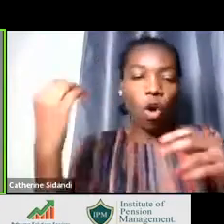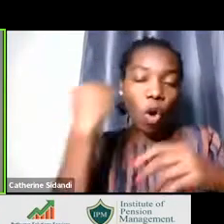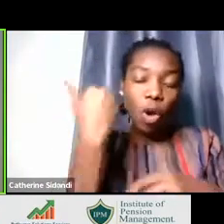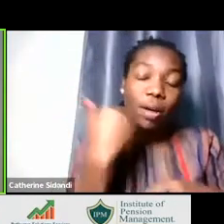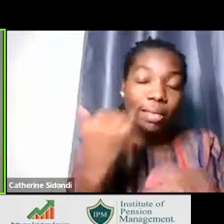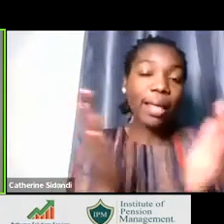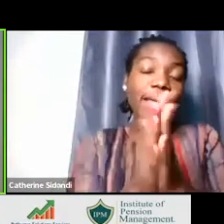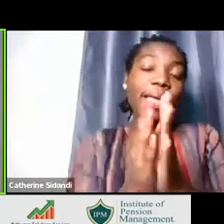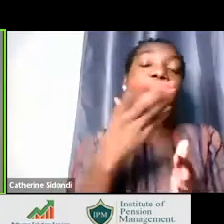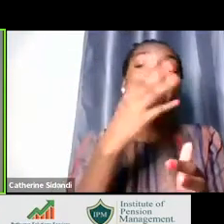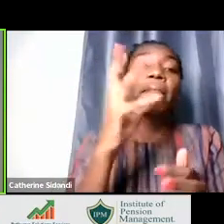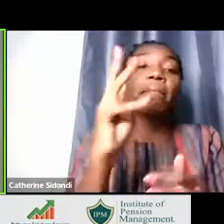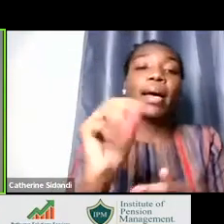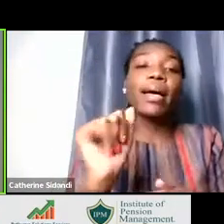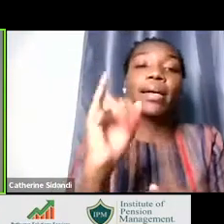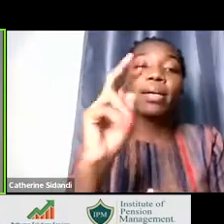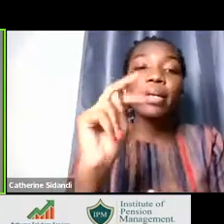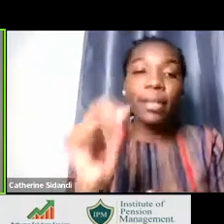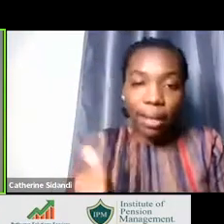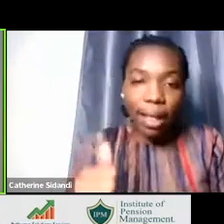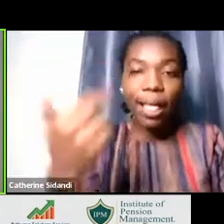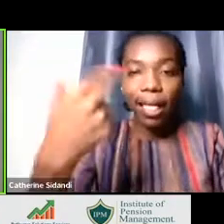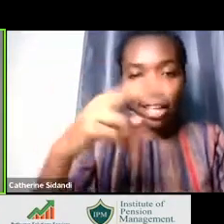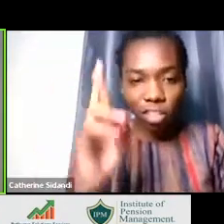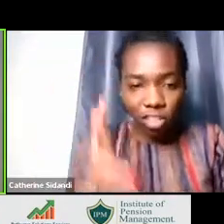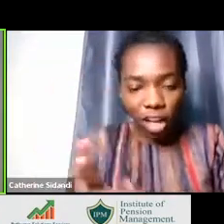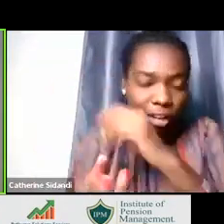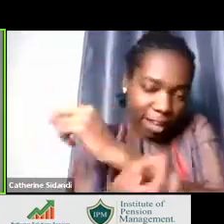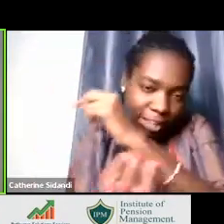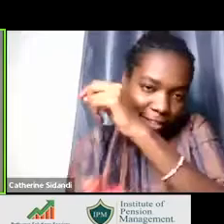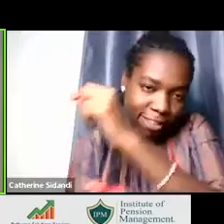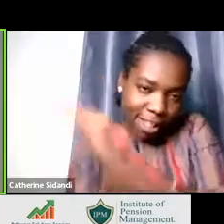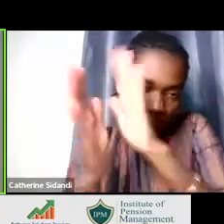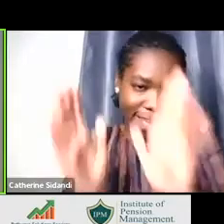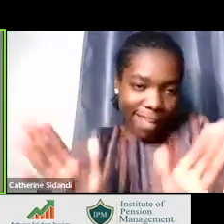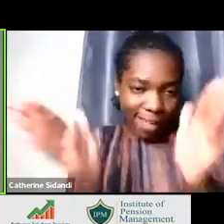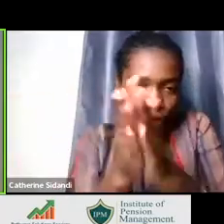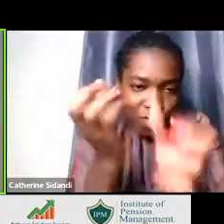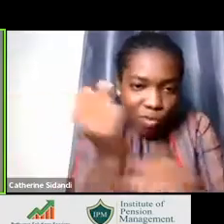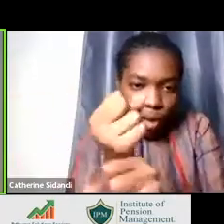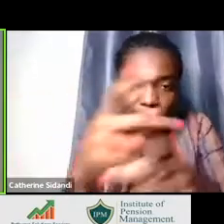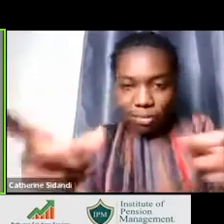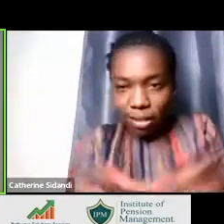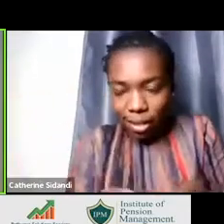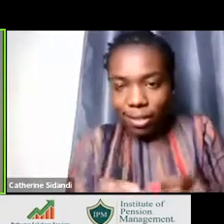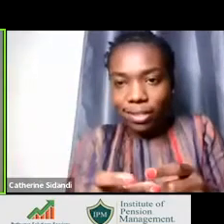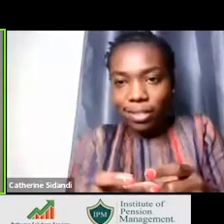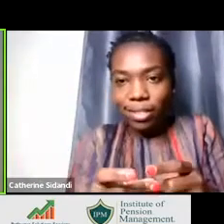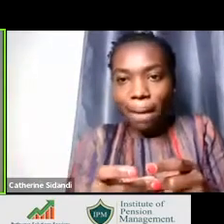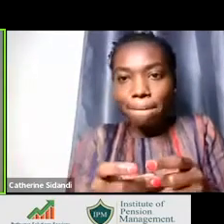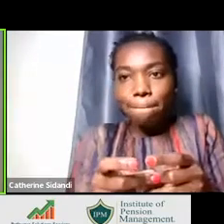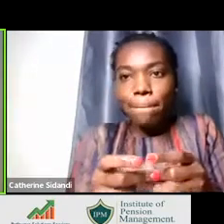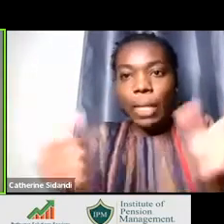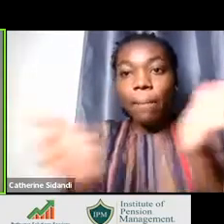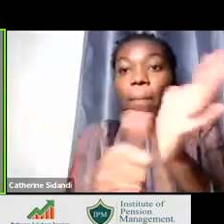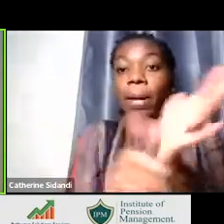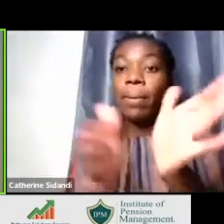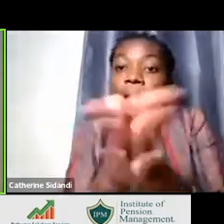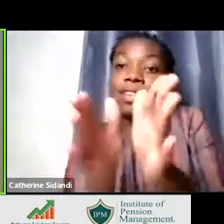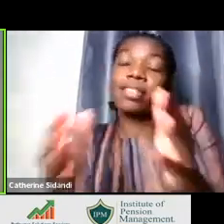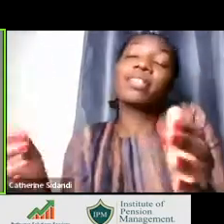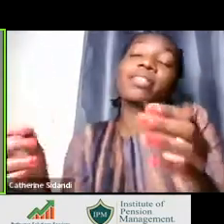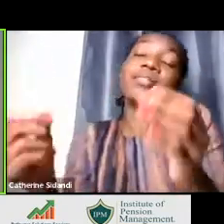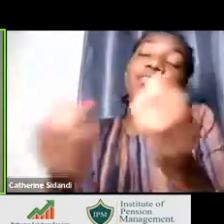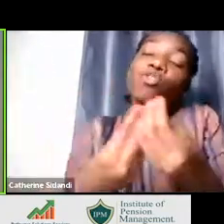is also experienced in human resource management, counseling, and workplace conflict and dispute